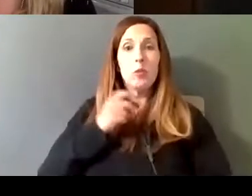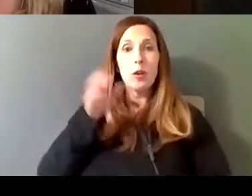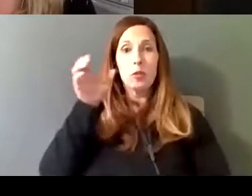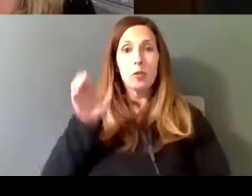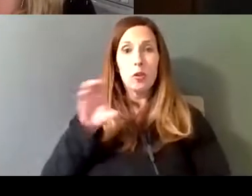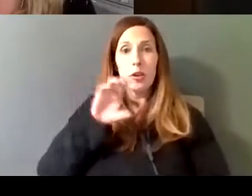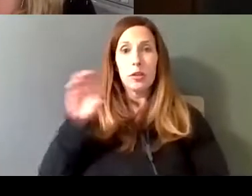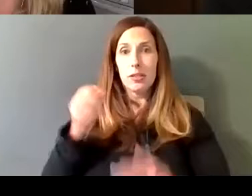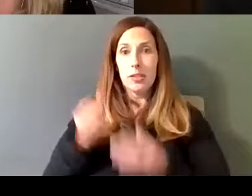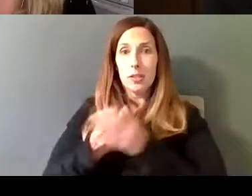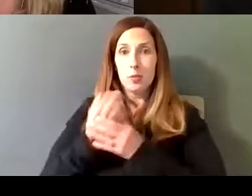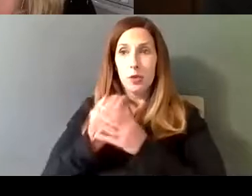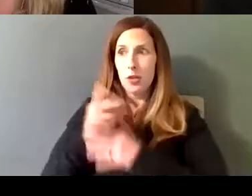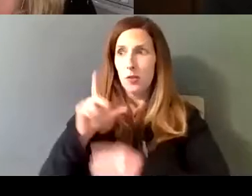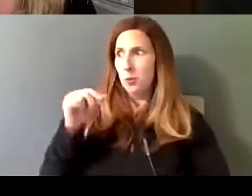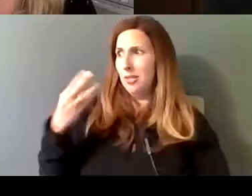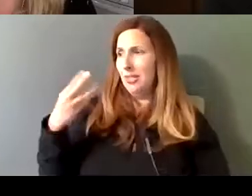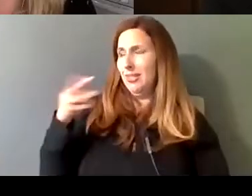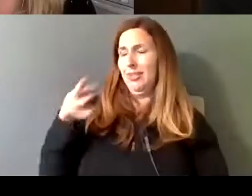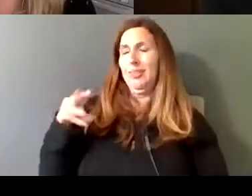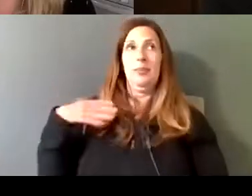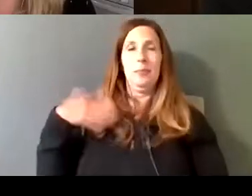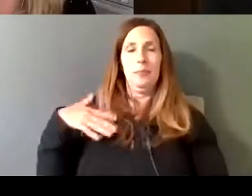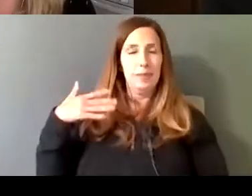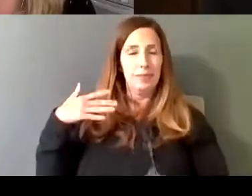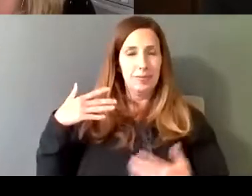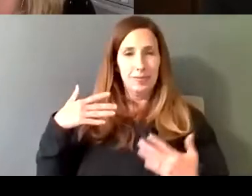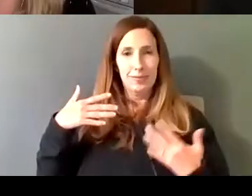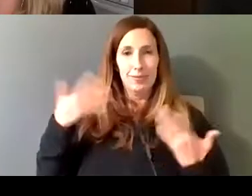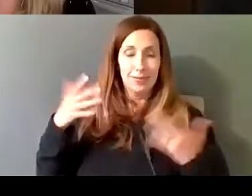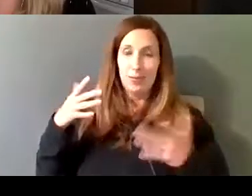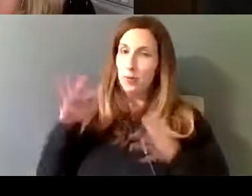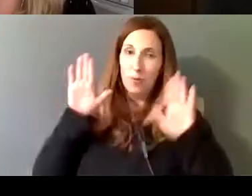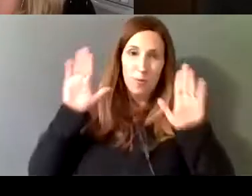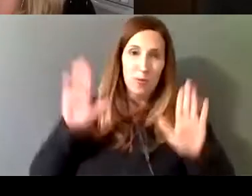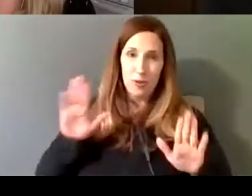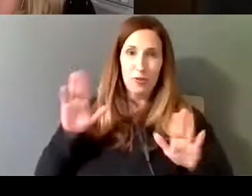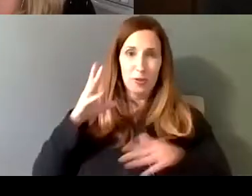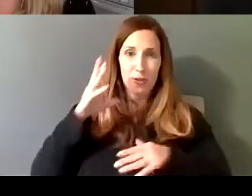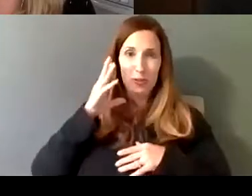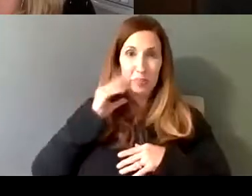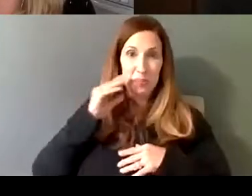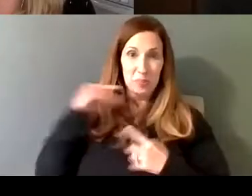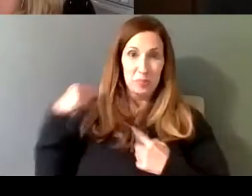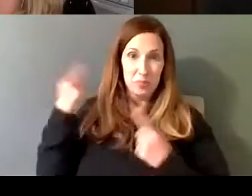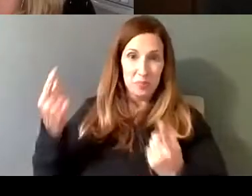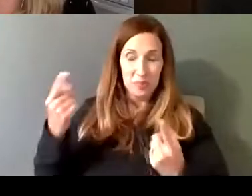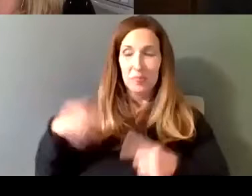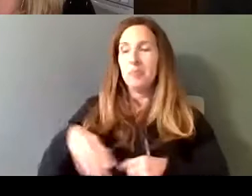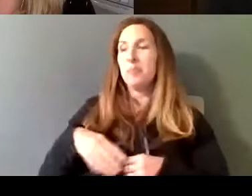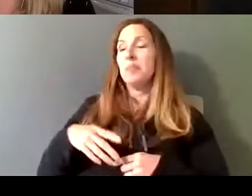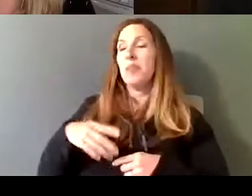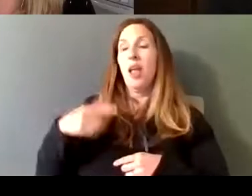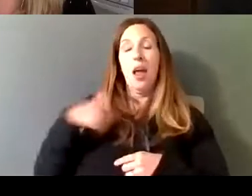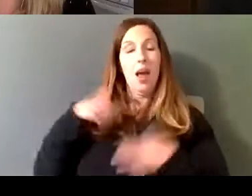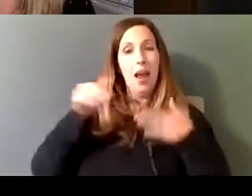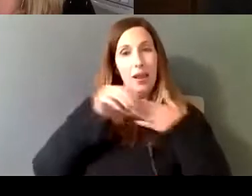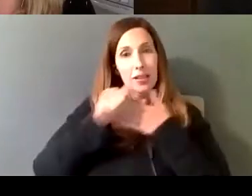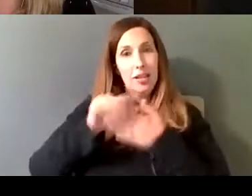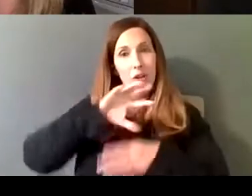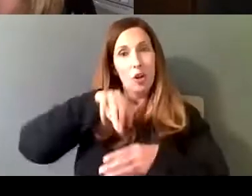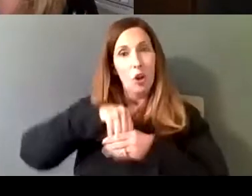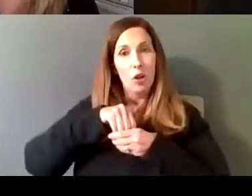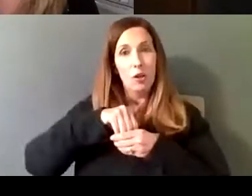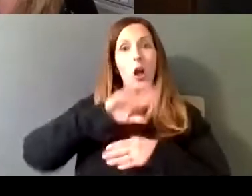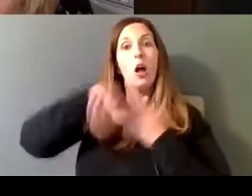which is wild to think what an incredible ride it's been. And at the Red Cross, I lead all of the internal and